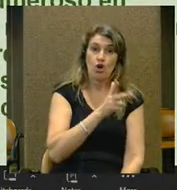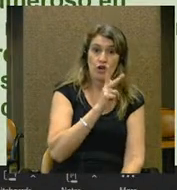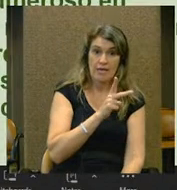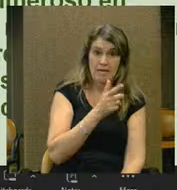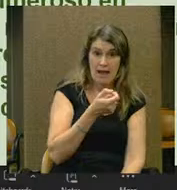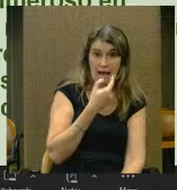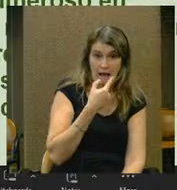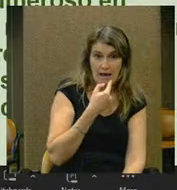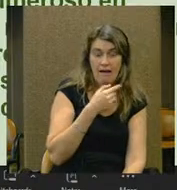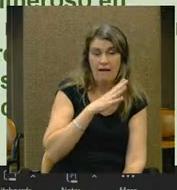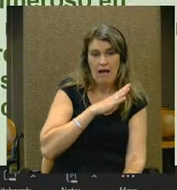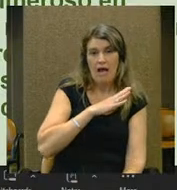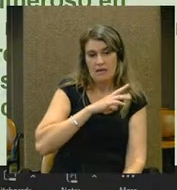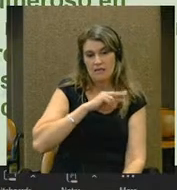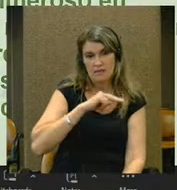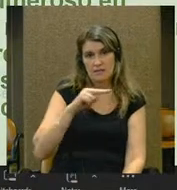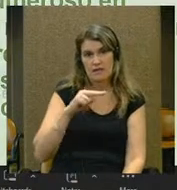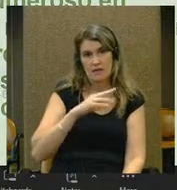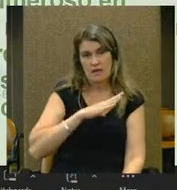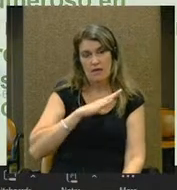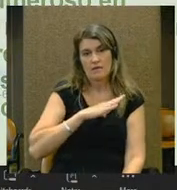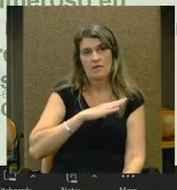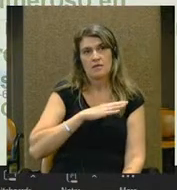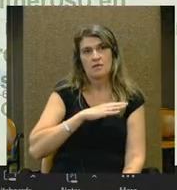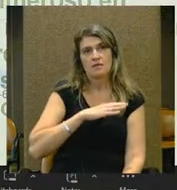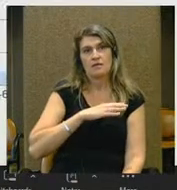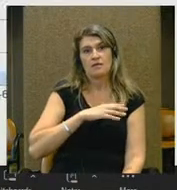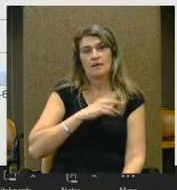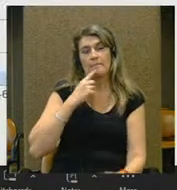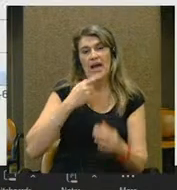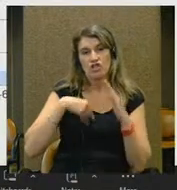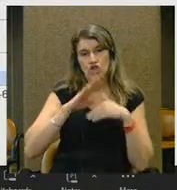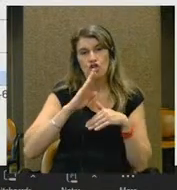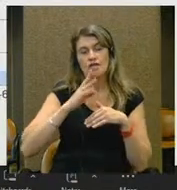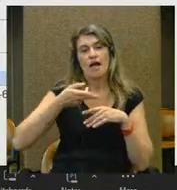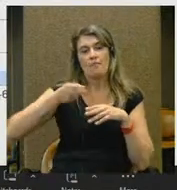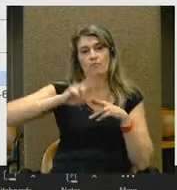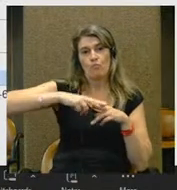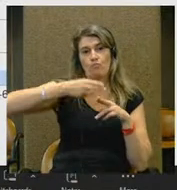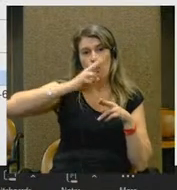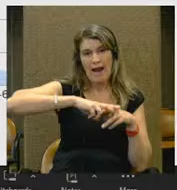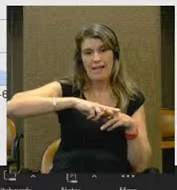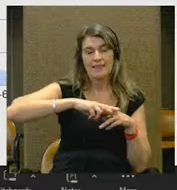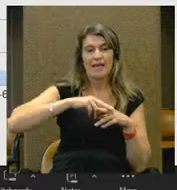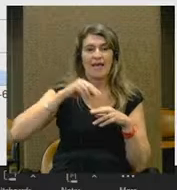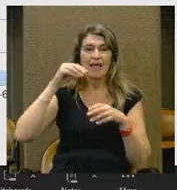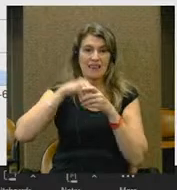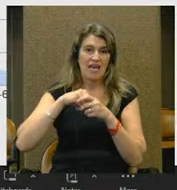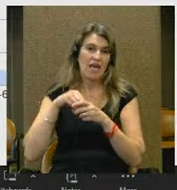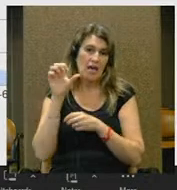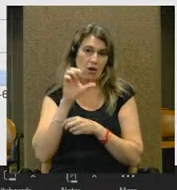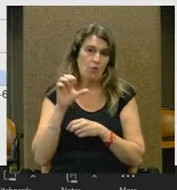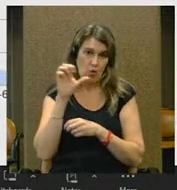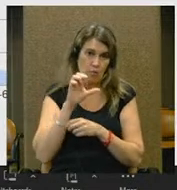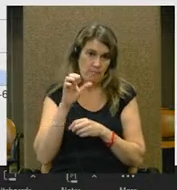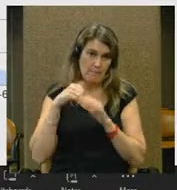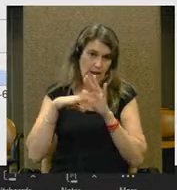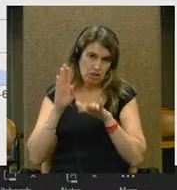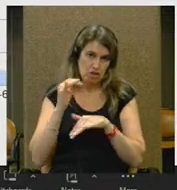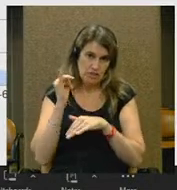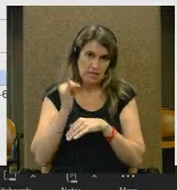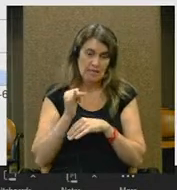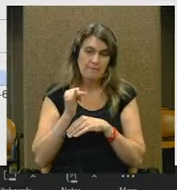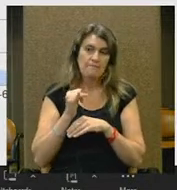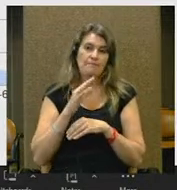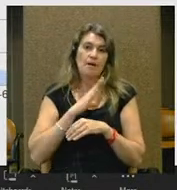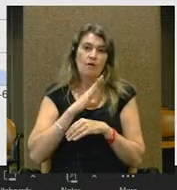of opioid-related deaths in Europe as a whole. However, the numbers of other opioids contributing to these deaths is rising. Next